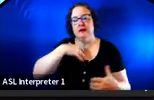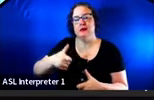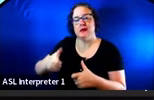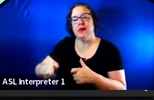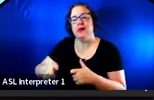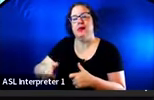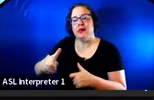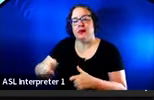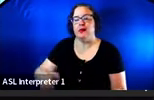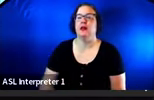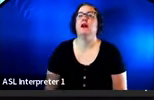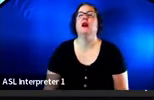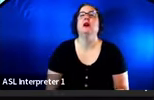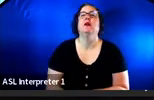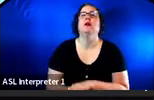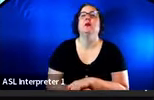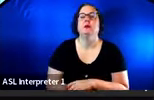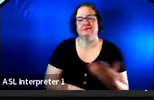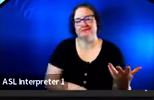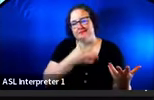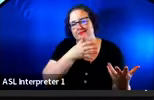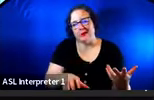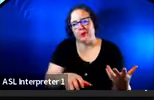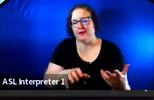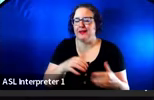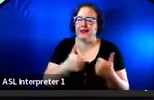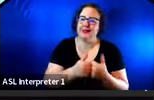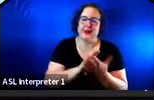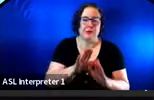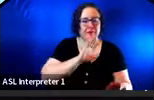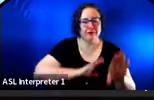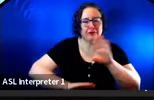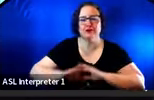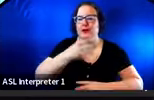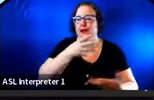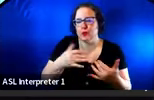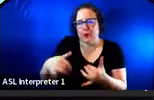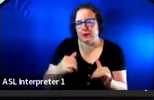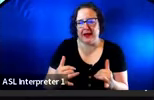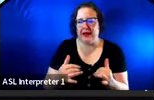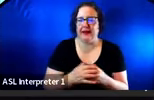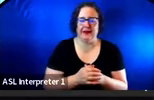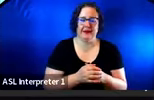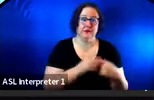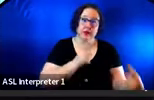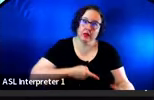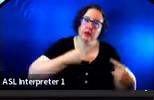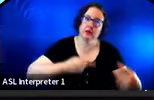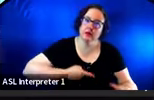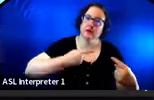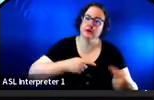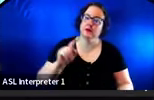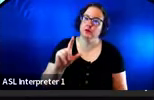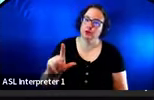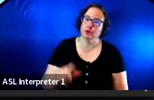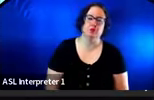pushes to play a game. Then the game becomes frustrating and unengaging. You don't feel like playing the game. You're struggling with the actual tools